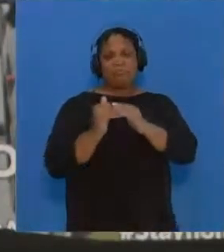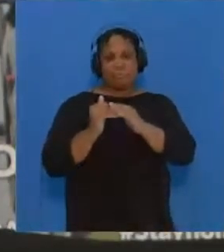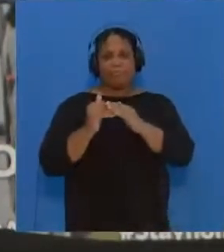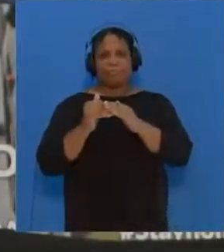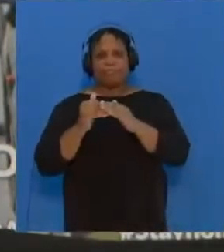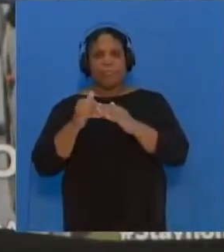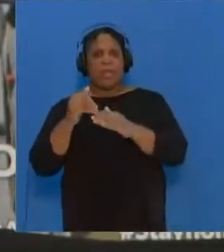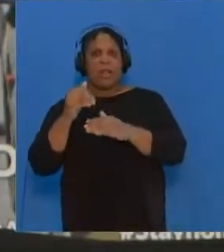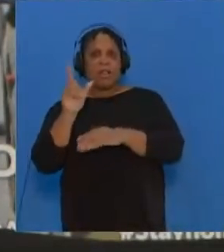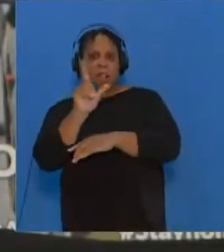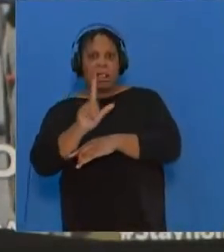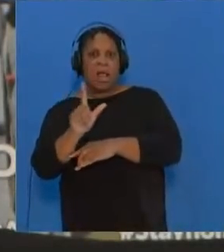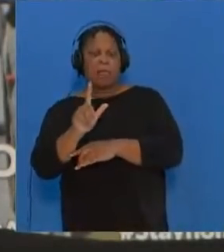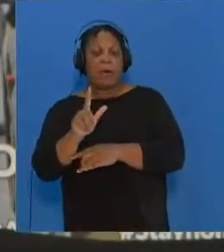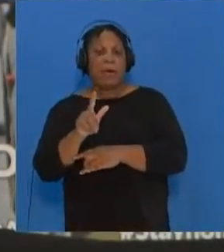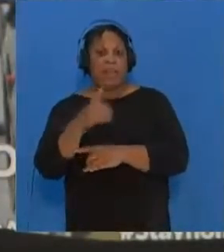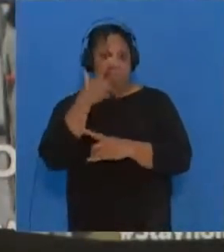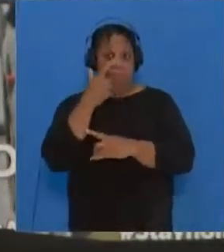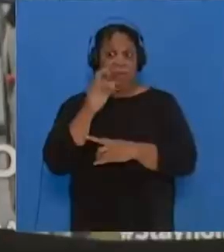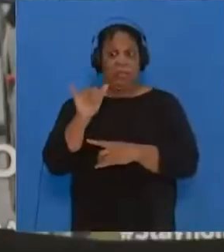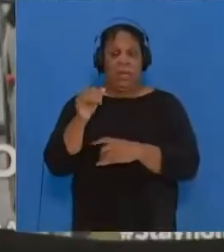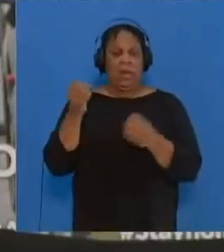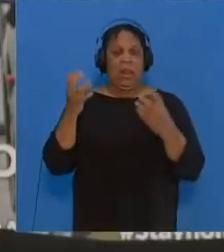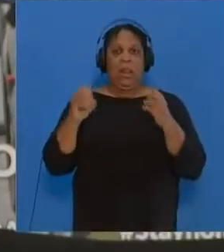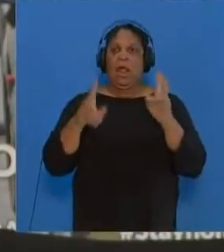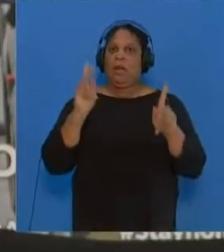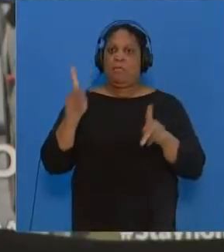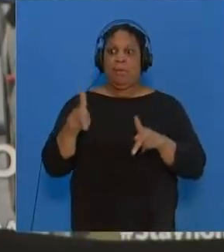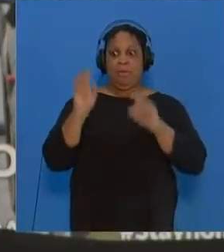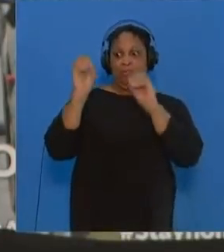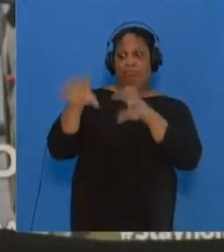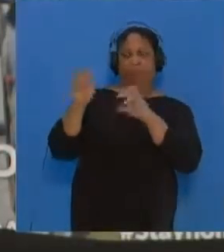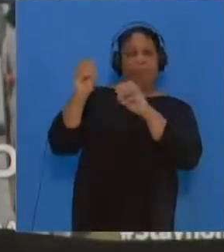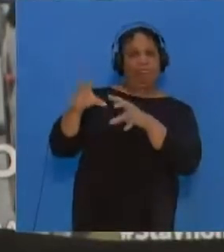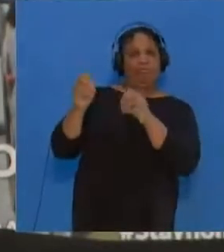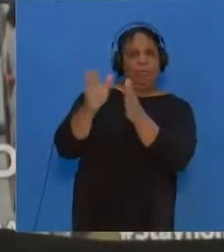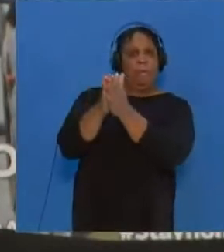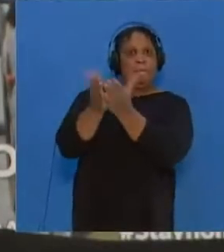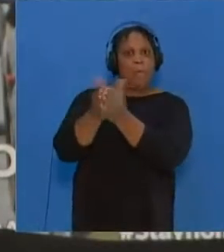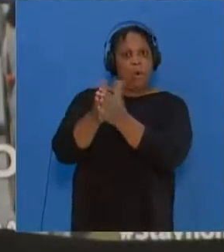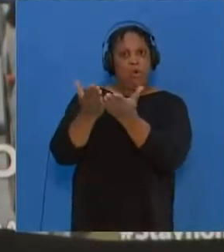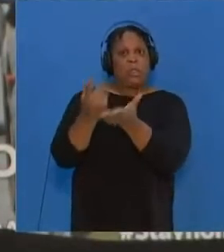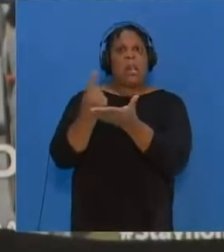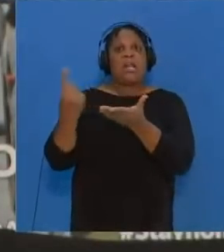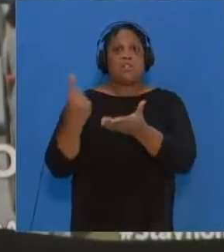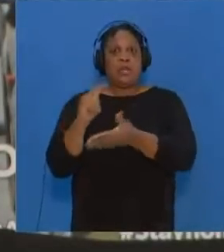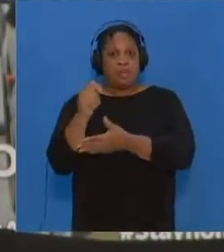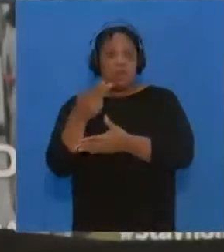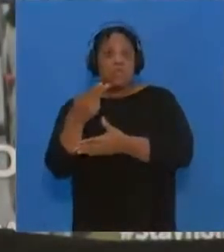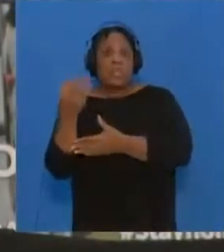of our press conference, we had a number of people bring books to our ministry last week Thursday and last week